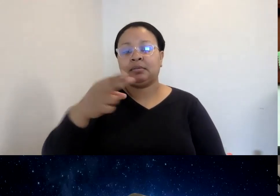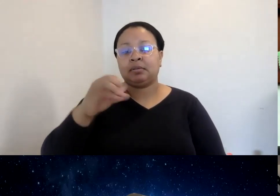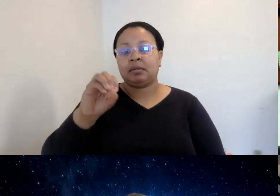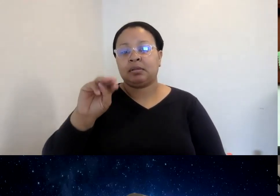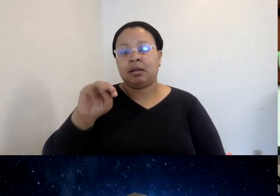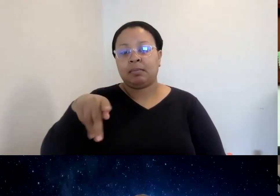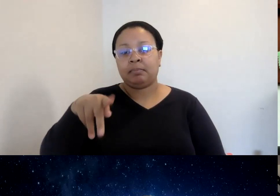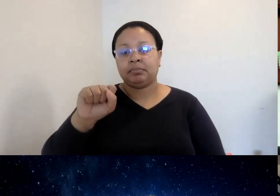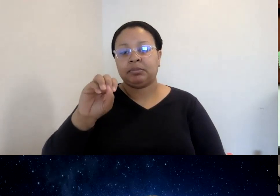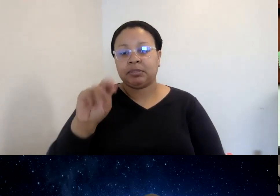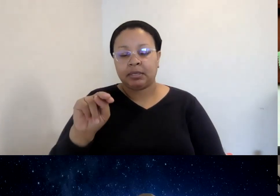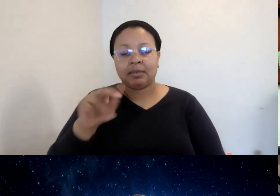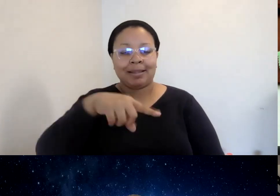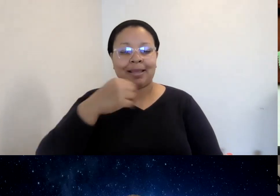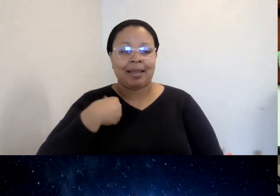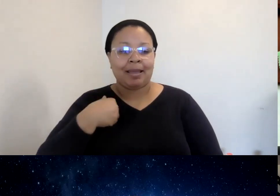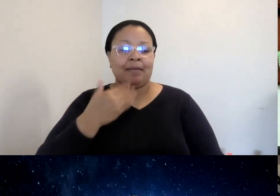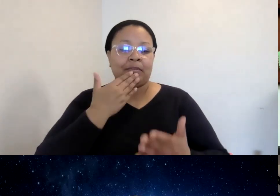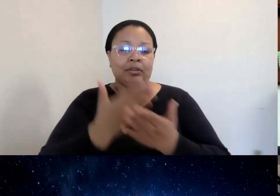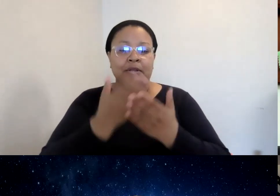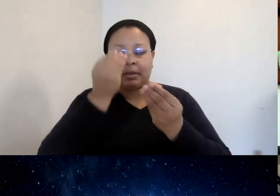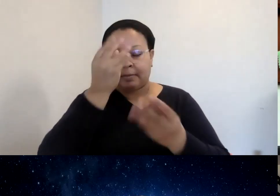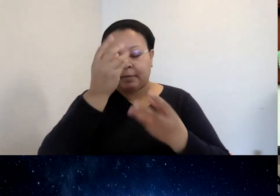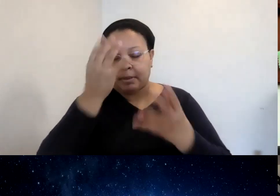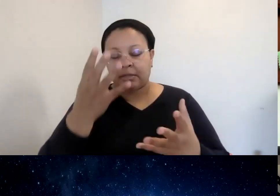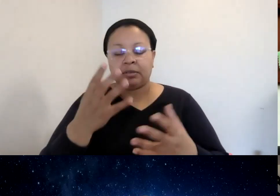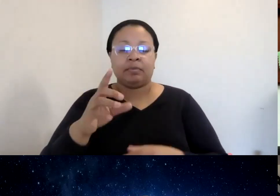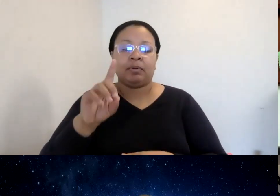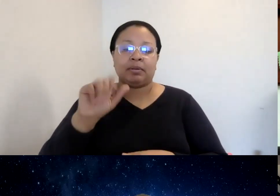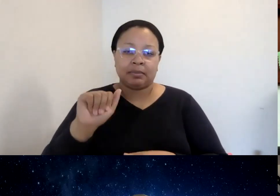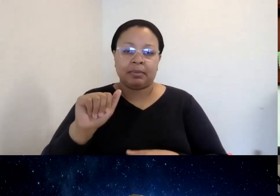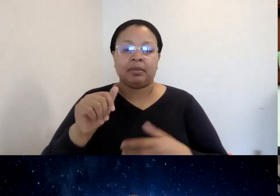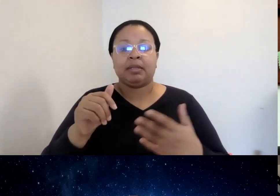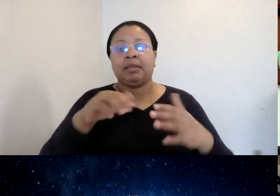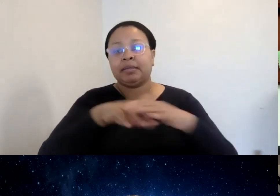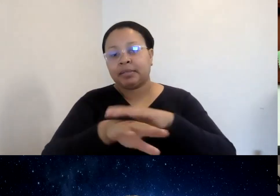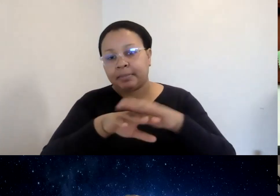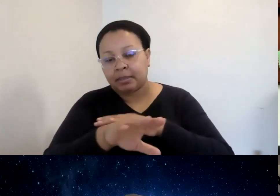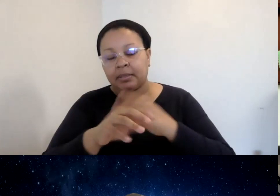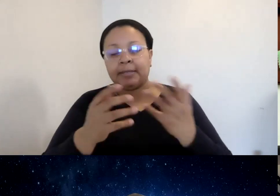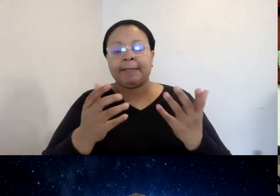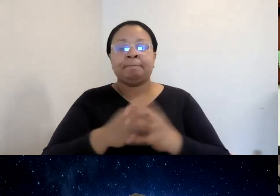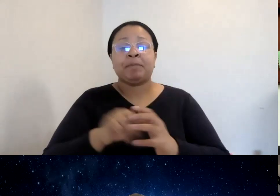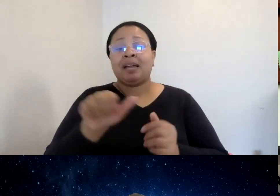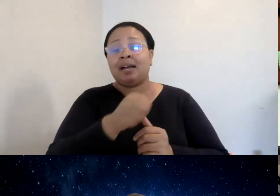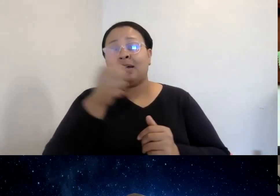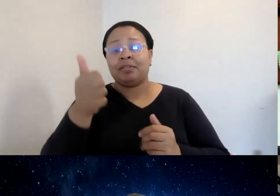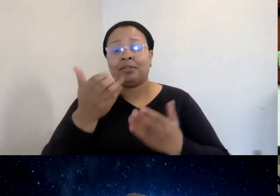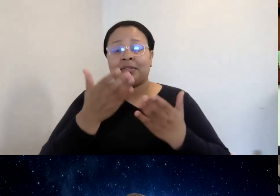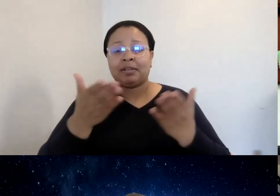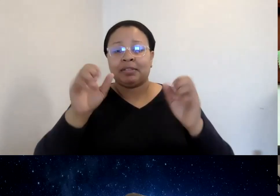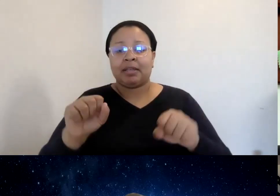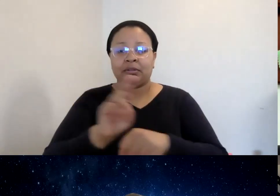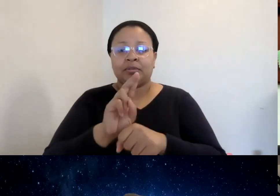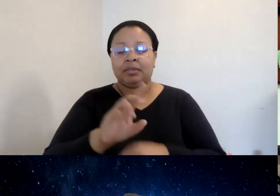good resources on intersectionality, disability, as well as accessibility. Another resource that I can probably give you is